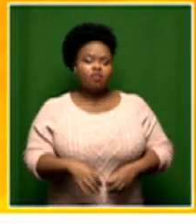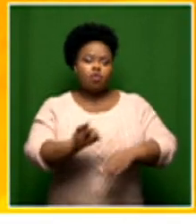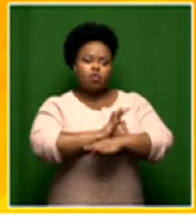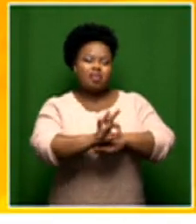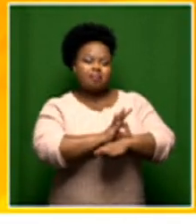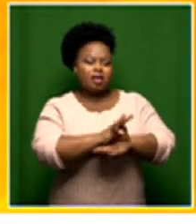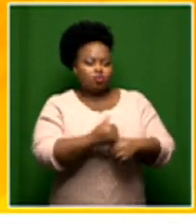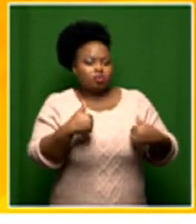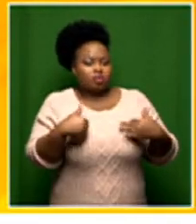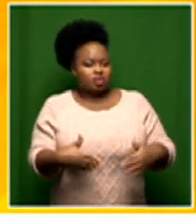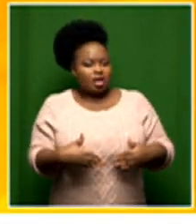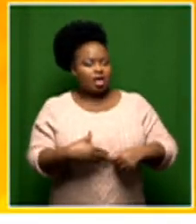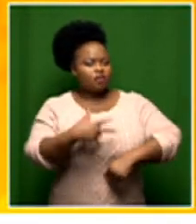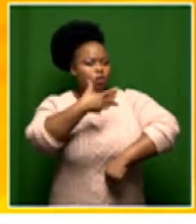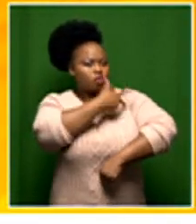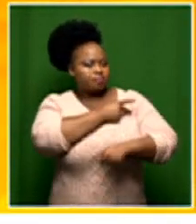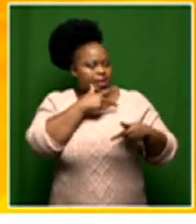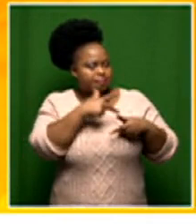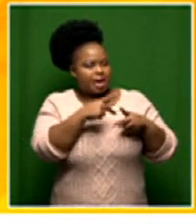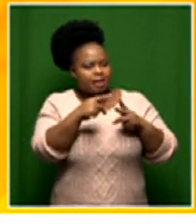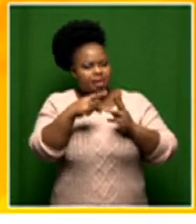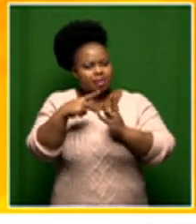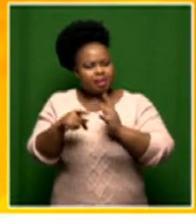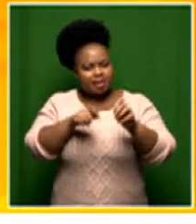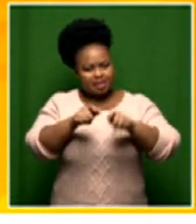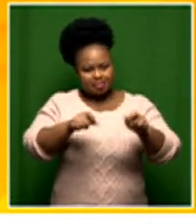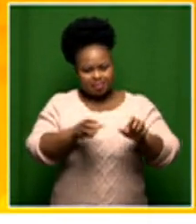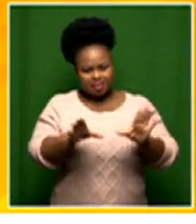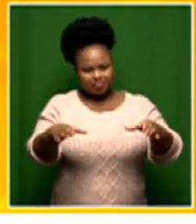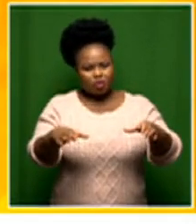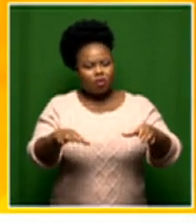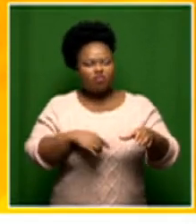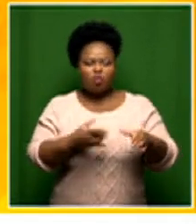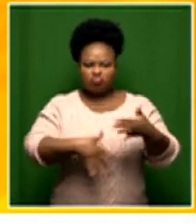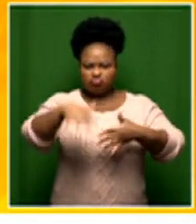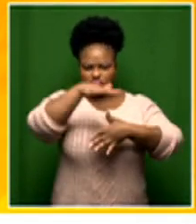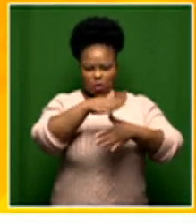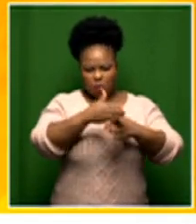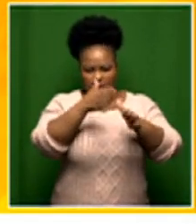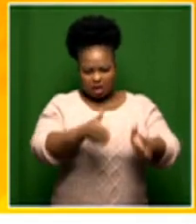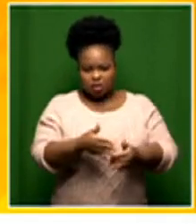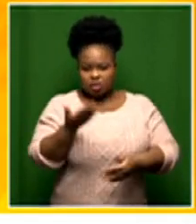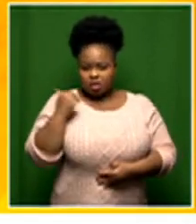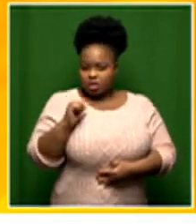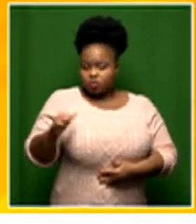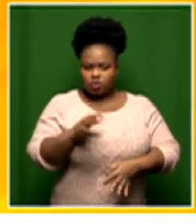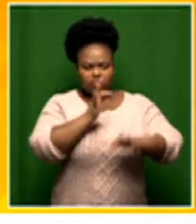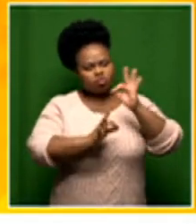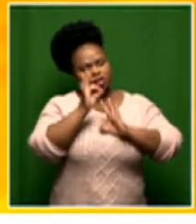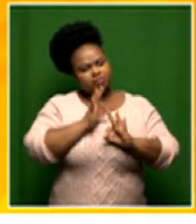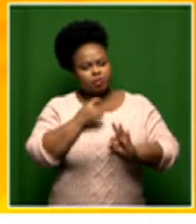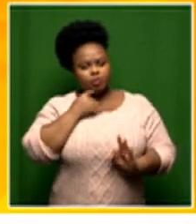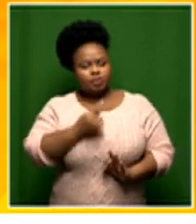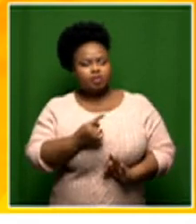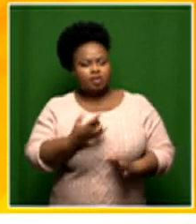and let's just start by talking about frontline workers. As you explained to us last week, the frontline workers, as